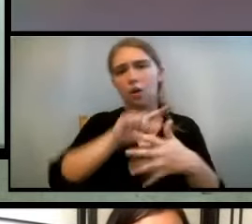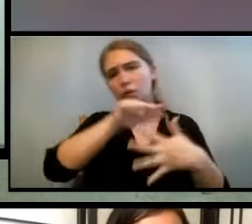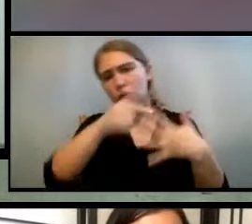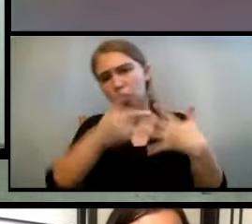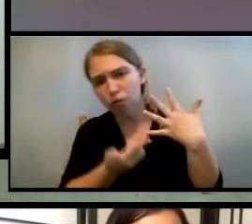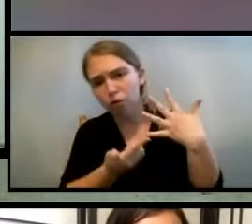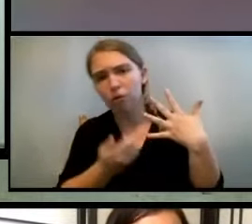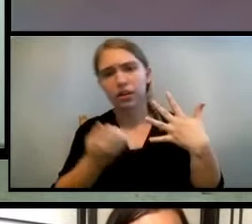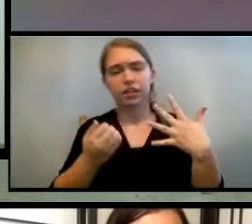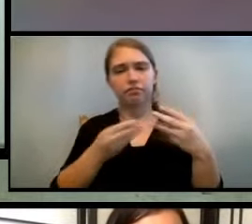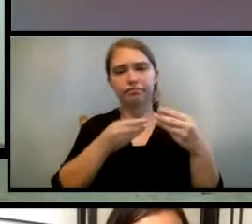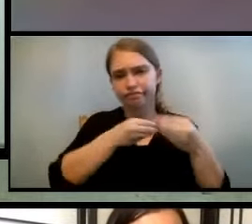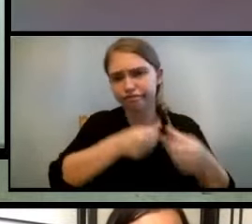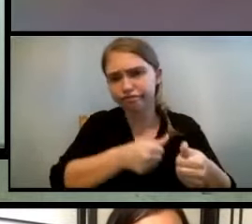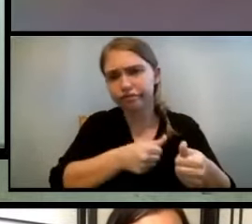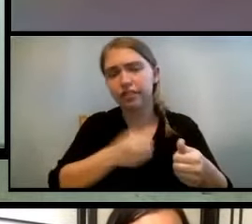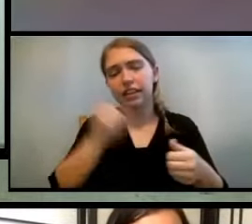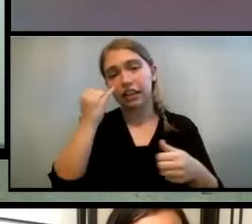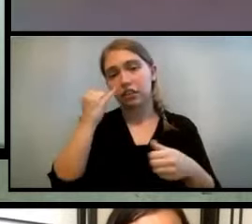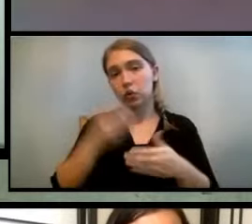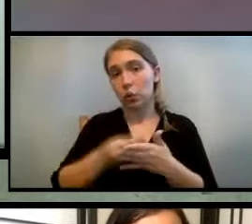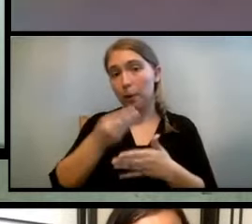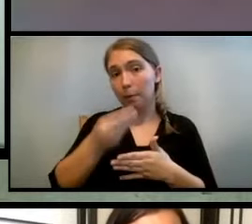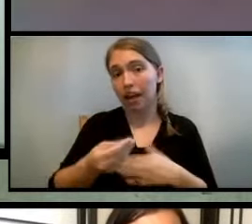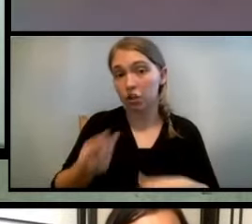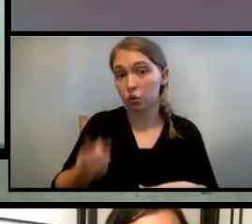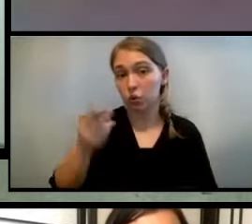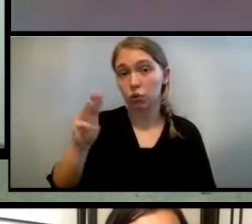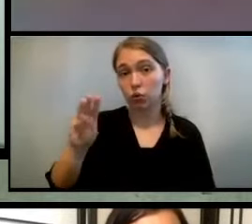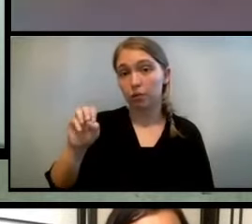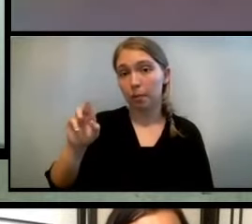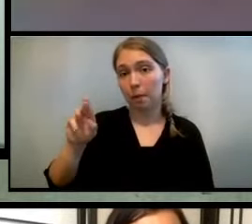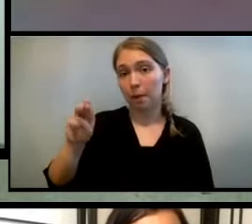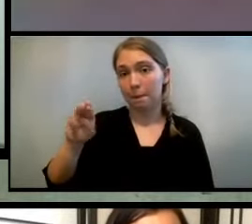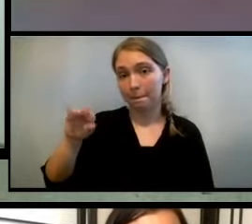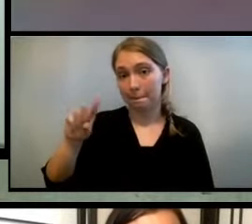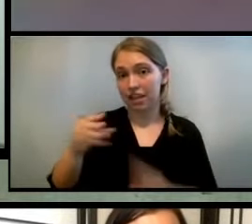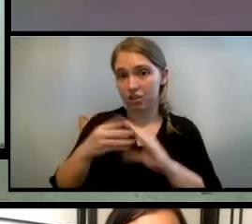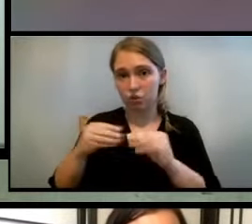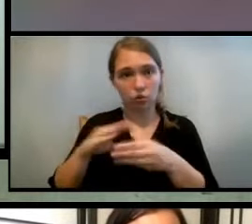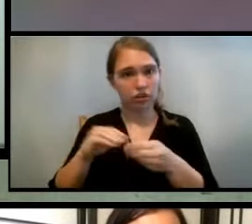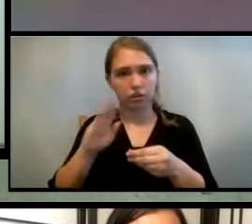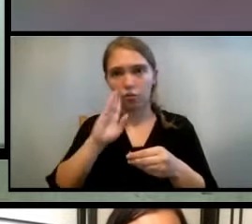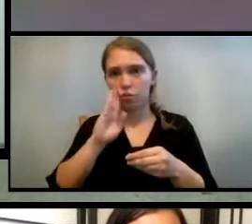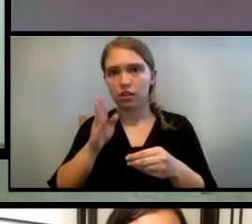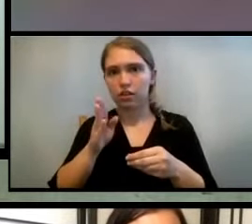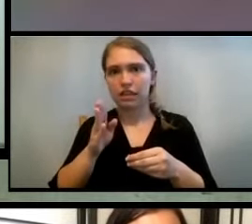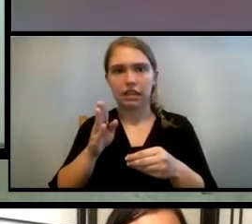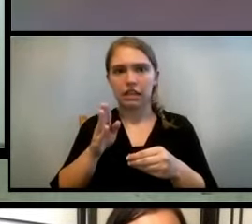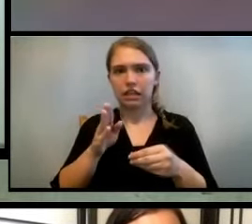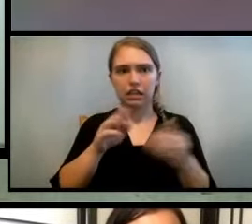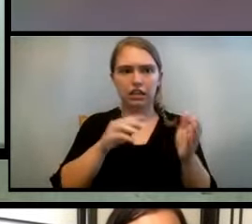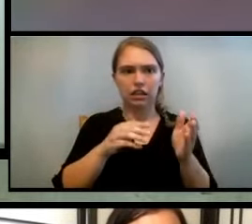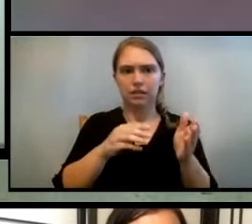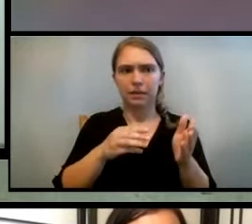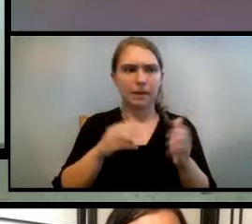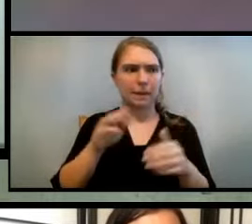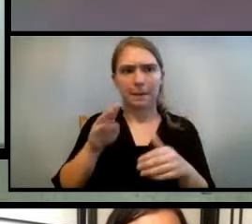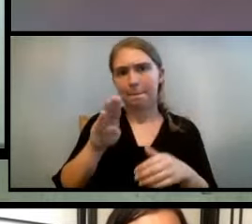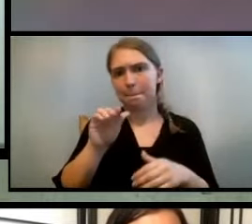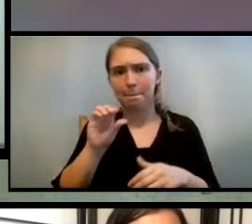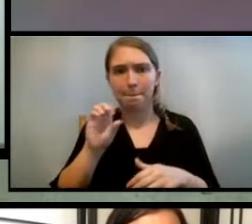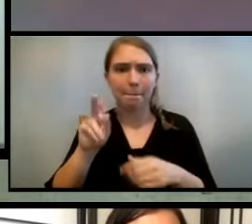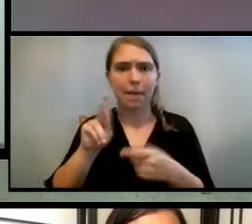each other. If you're going to buy two mermaid stories, are you going to put them back to back? And if you are, what are they saying